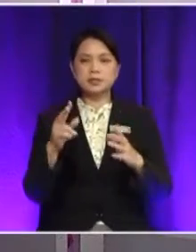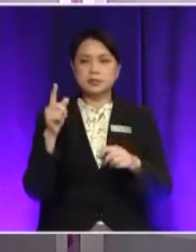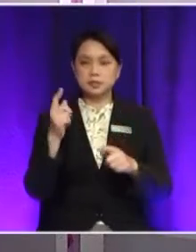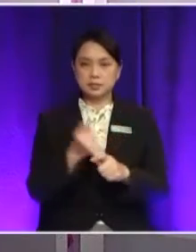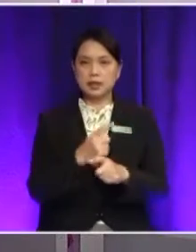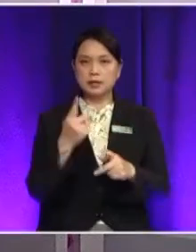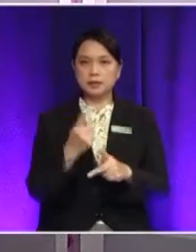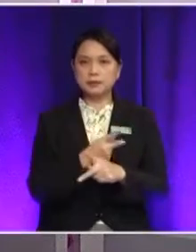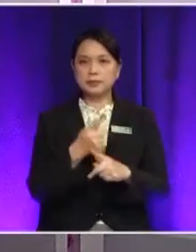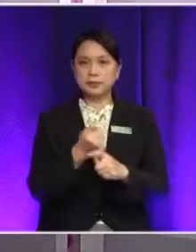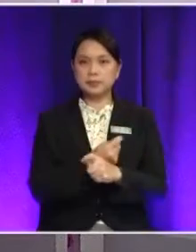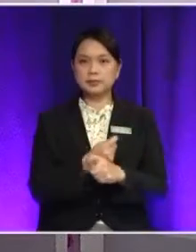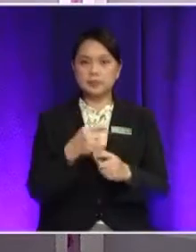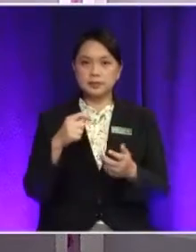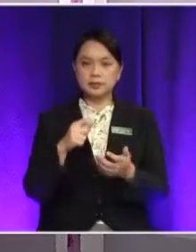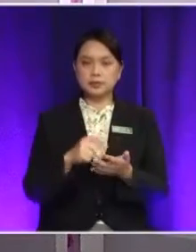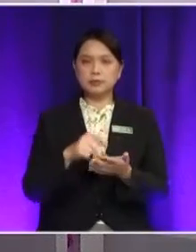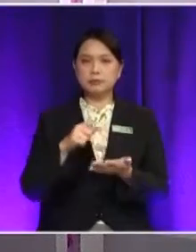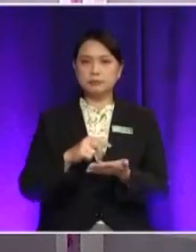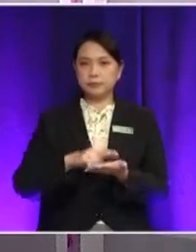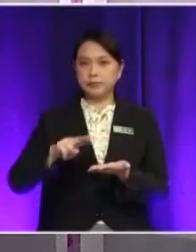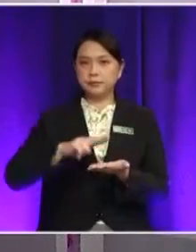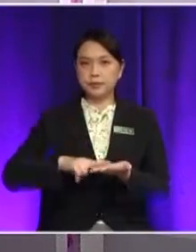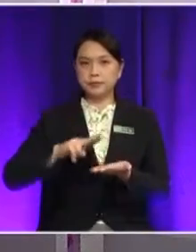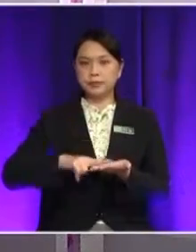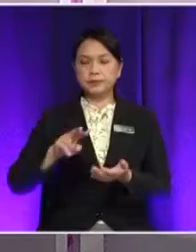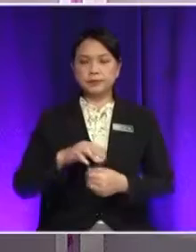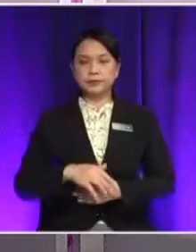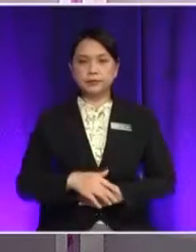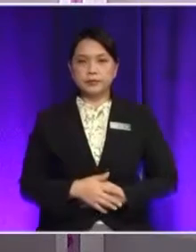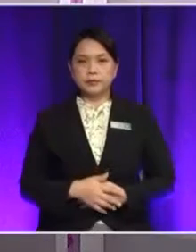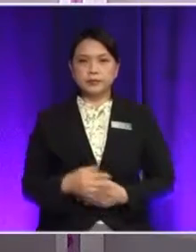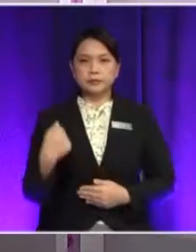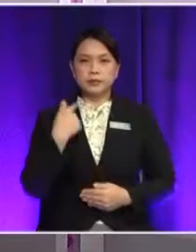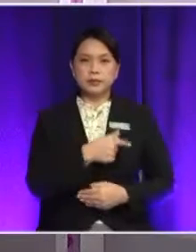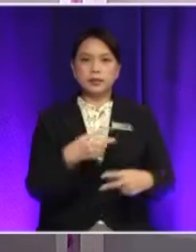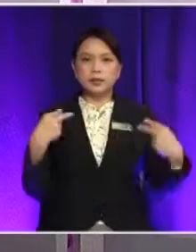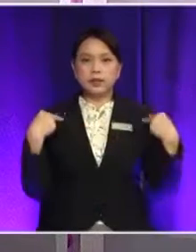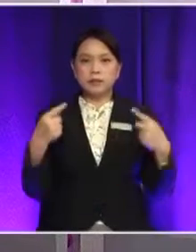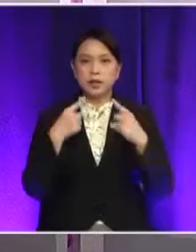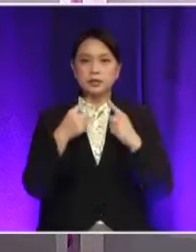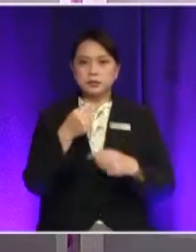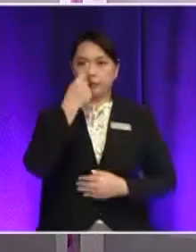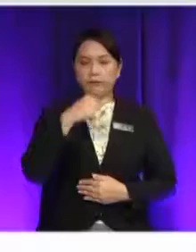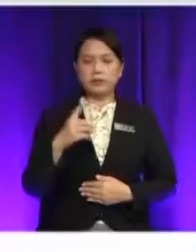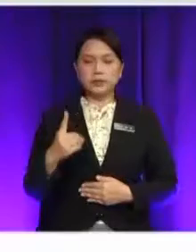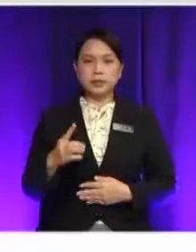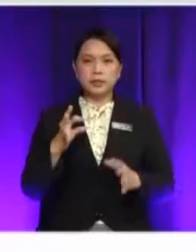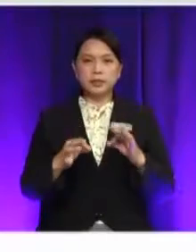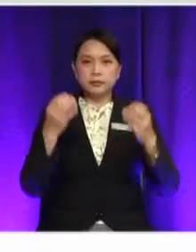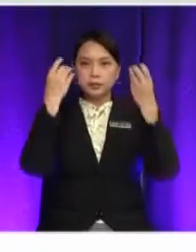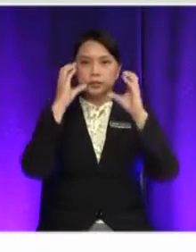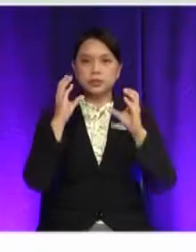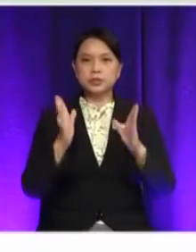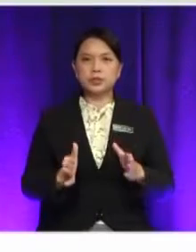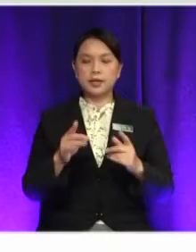a guess. It doesn't work that way. All right? So having said that, we have already got the answer for D, Shafika. And if I ask you, why did